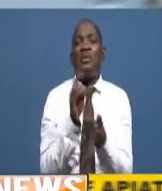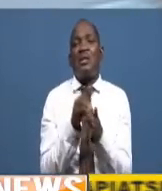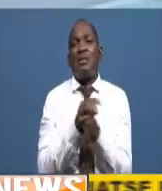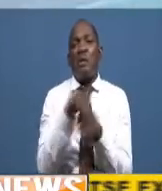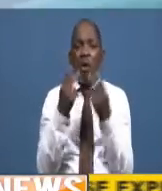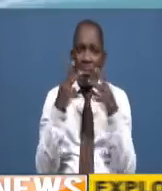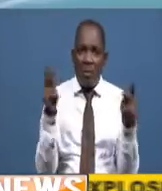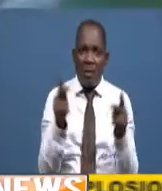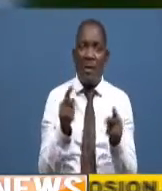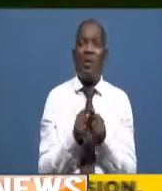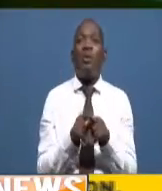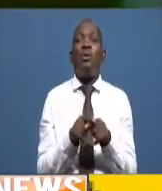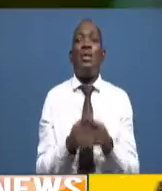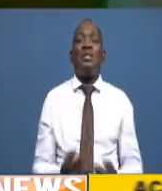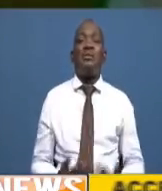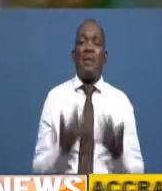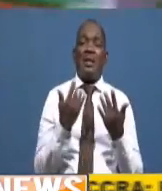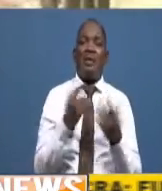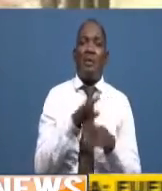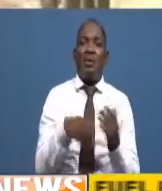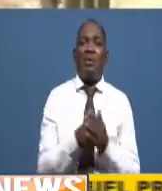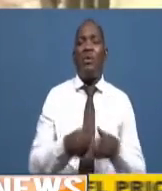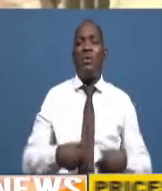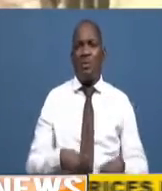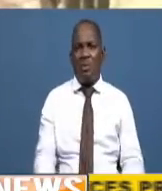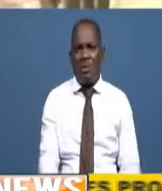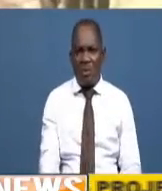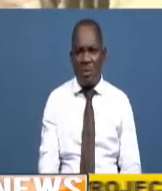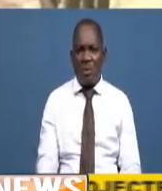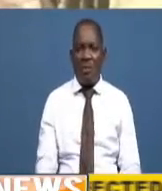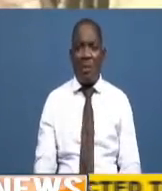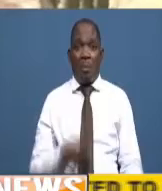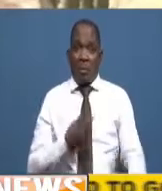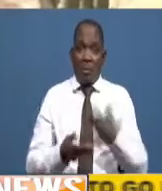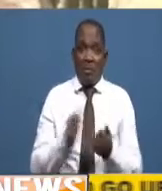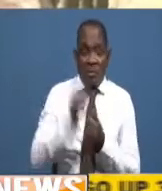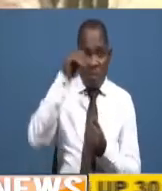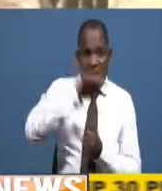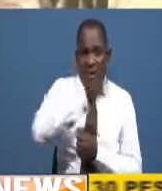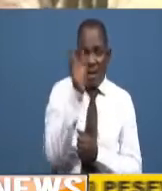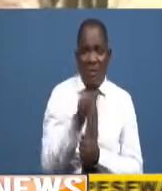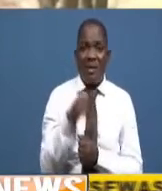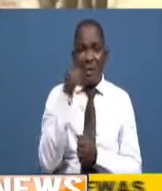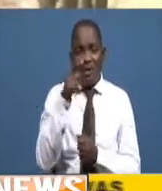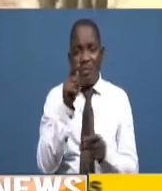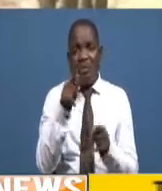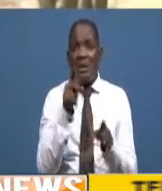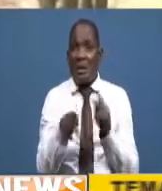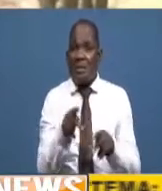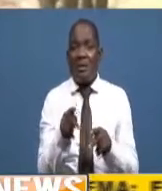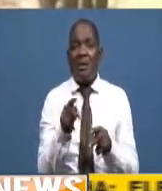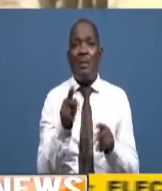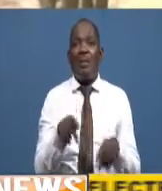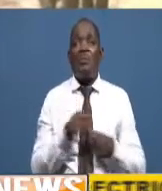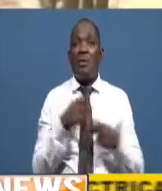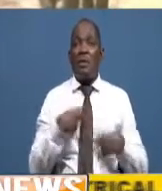disabilities and inspire the next generation. When you approach him and have an interaction with him, you never address him per his physical disability